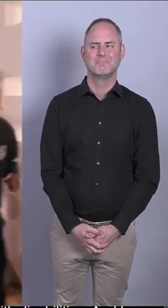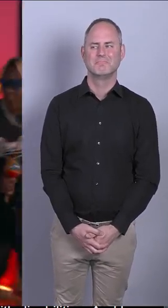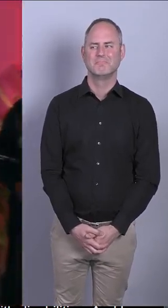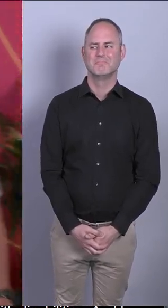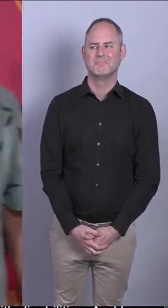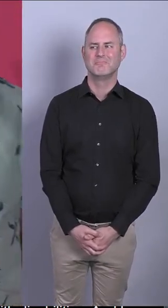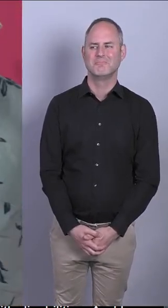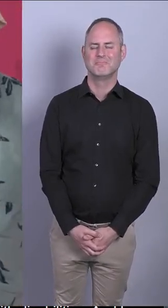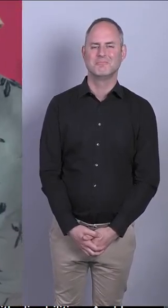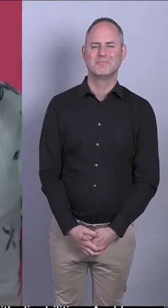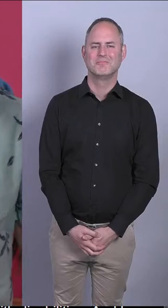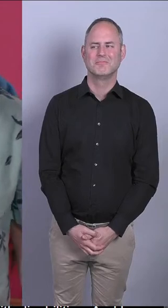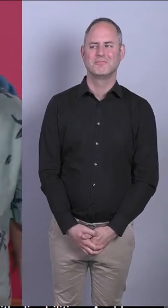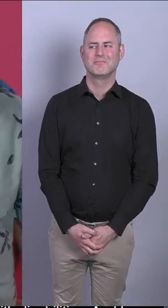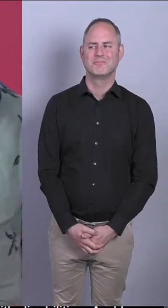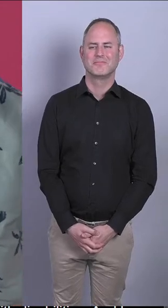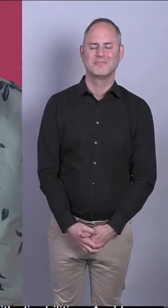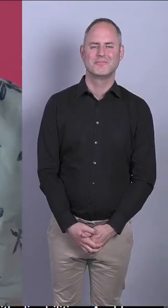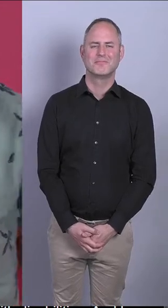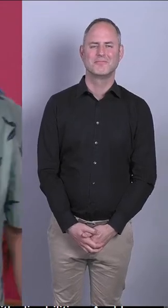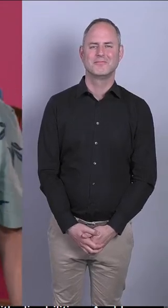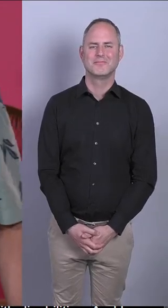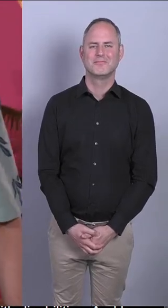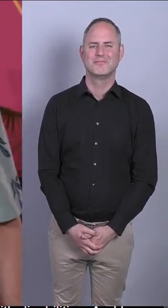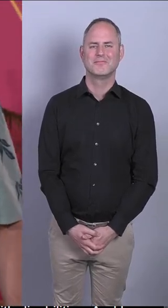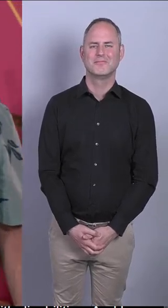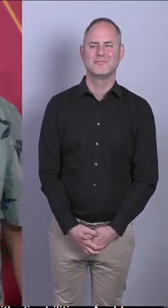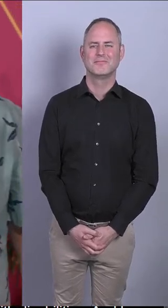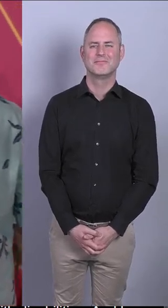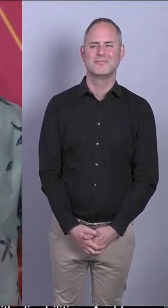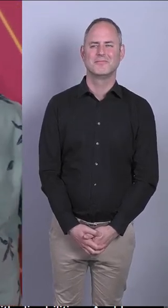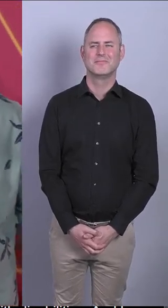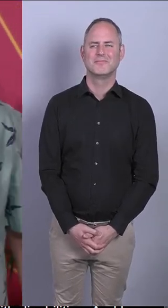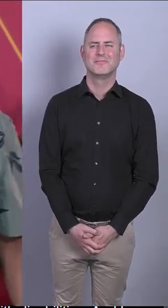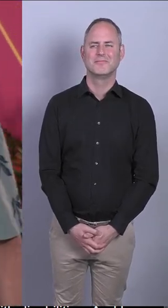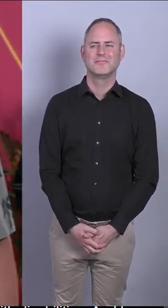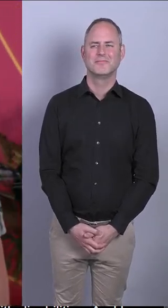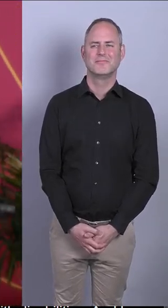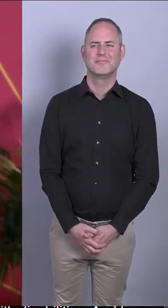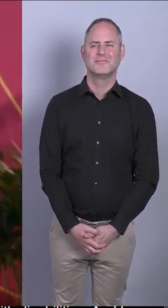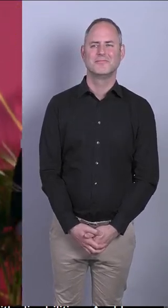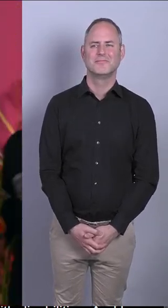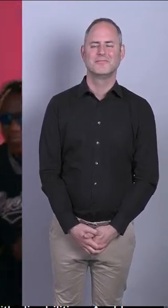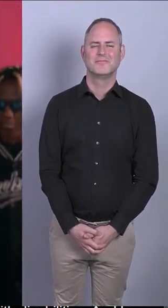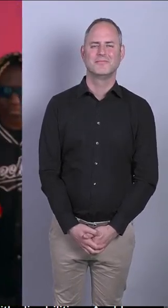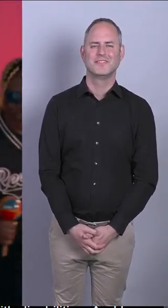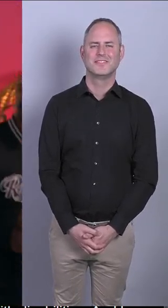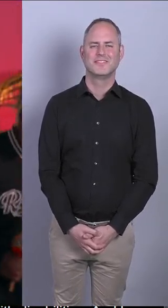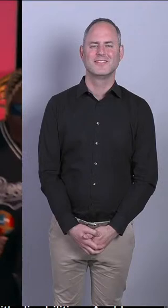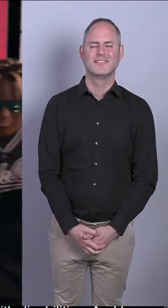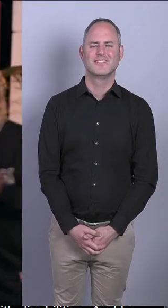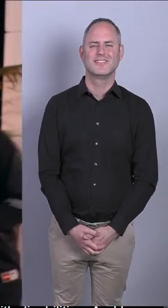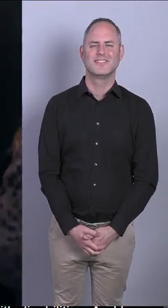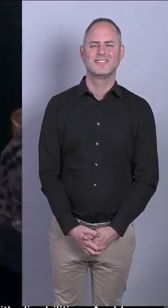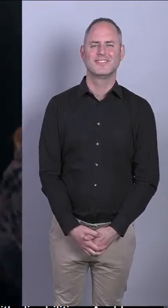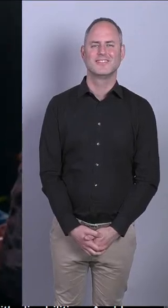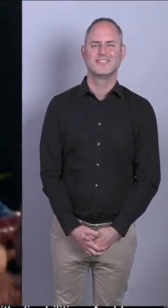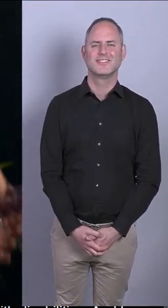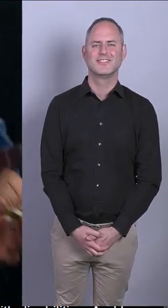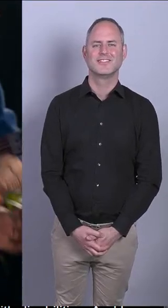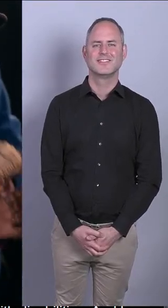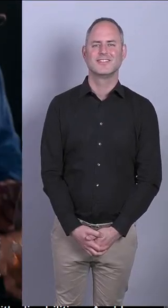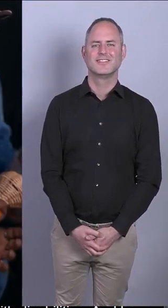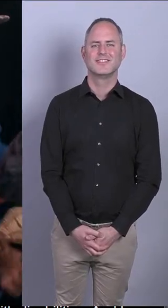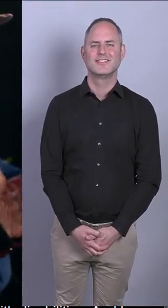Ob in Spandau, Mitte oder Prenzlauer Berg, über Berlin hinaus, wir fühlen uns überall zu Haus. Wir sind eine Riesenfamily, wachsen unaufhaltsam,